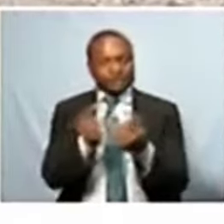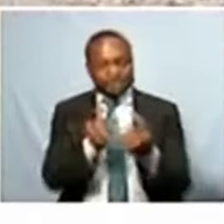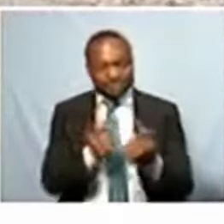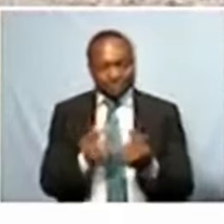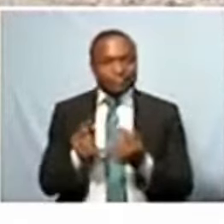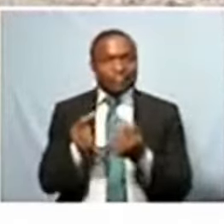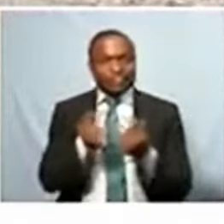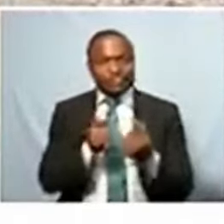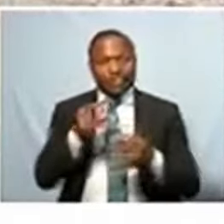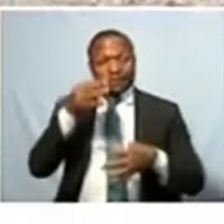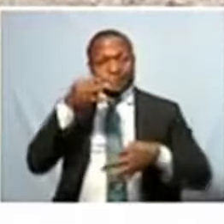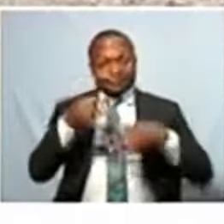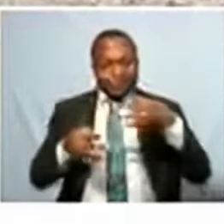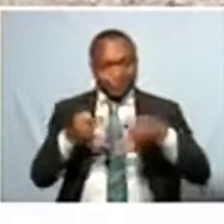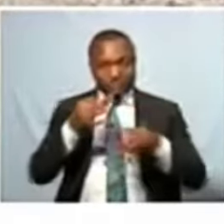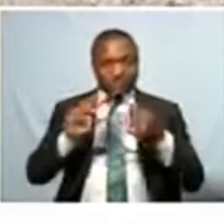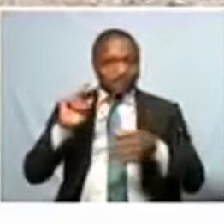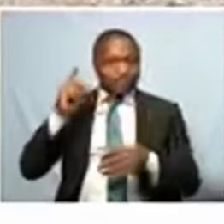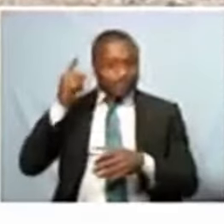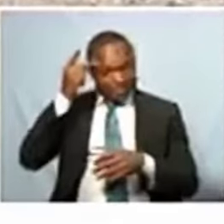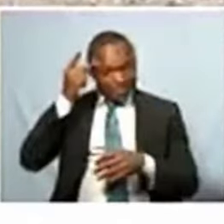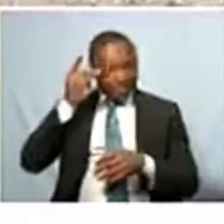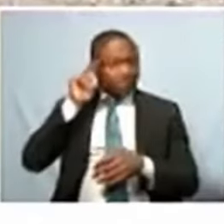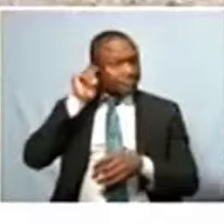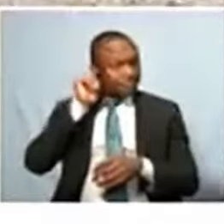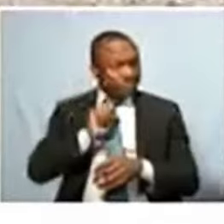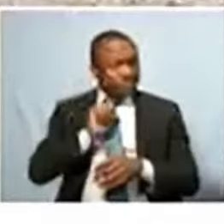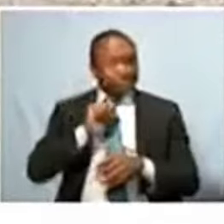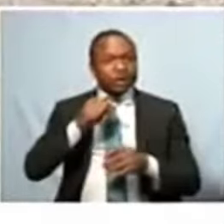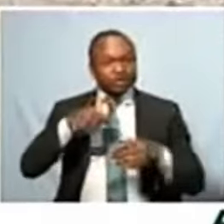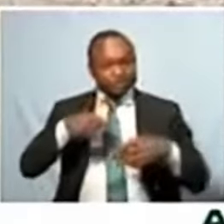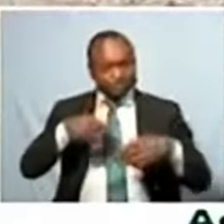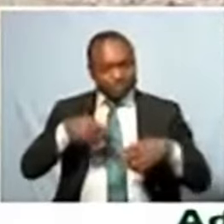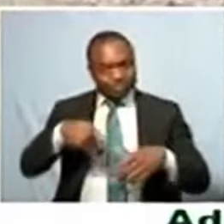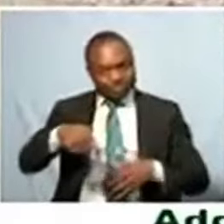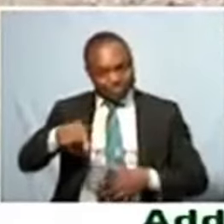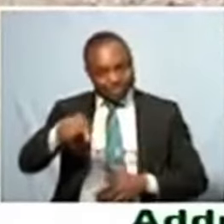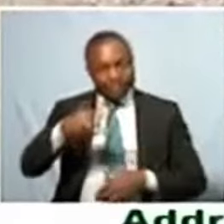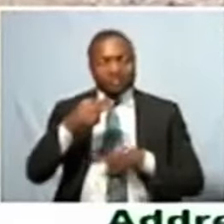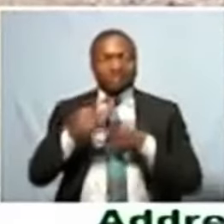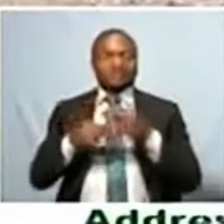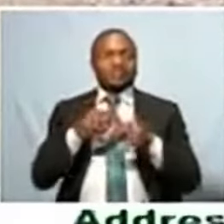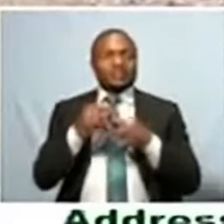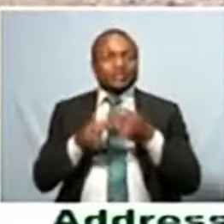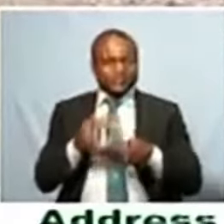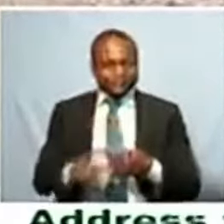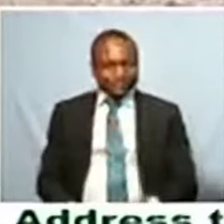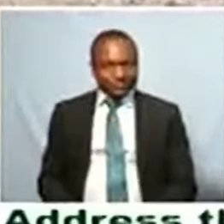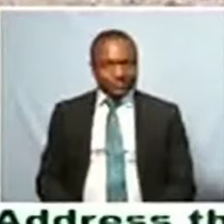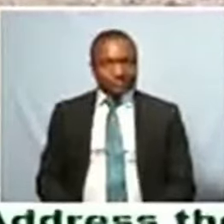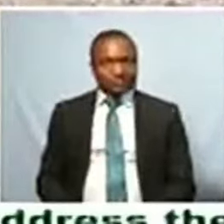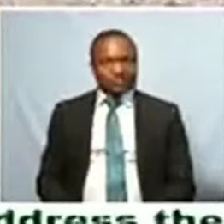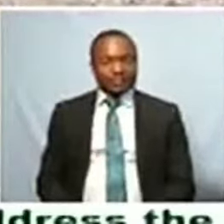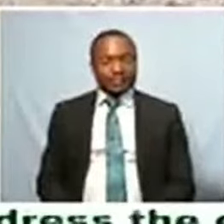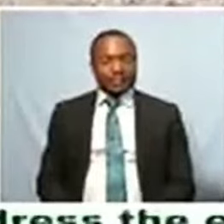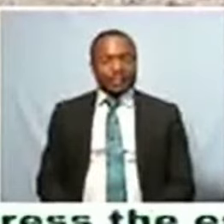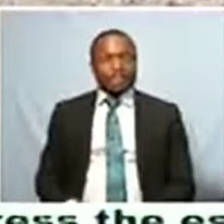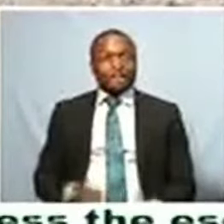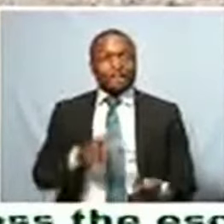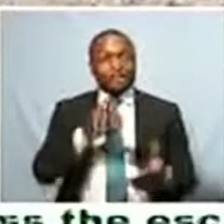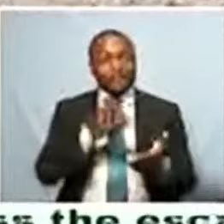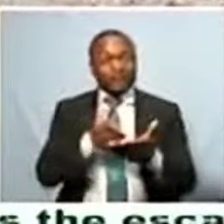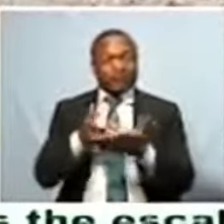Speaker, if political intolerance persists, it means that such